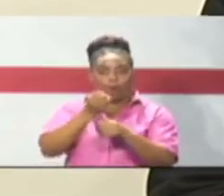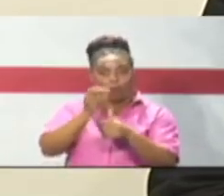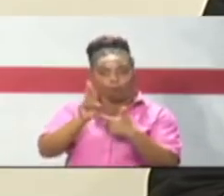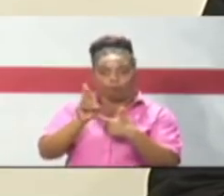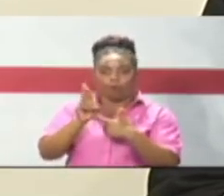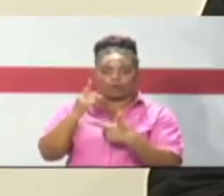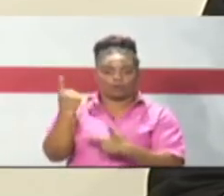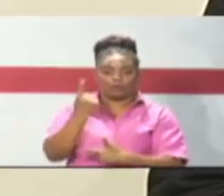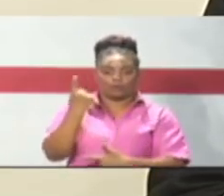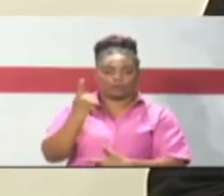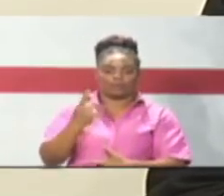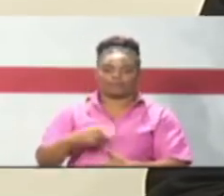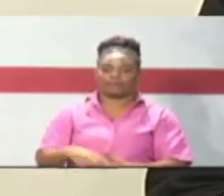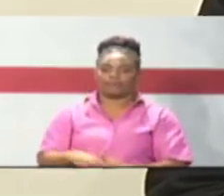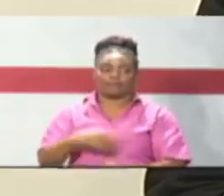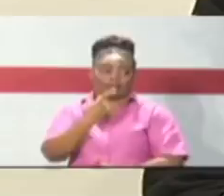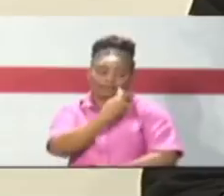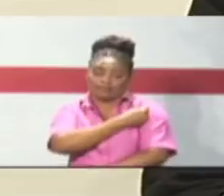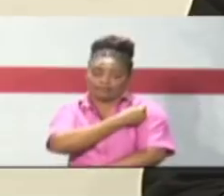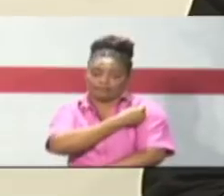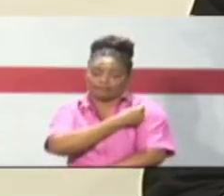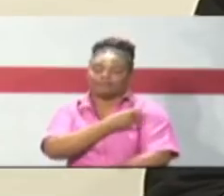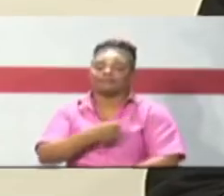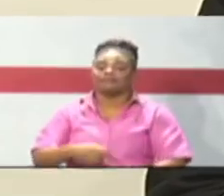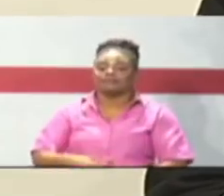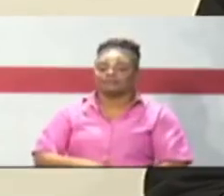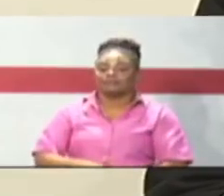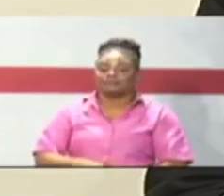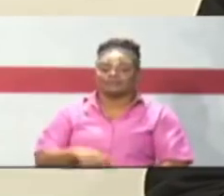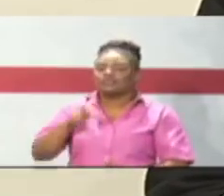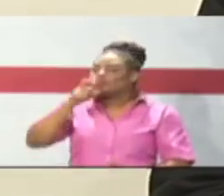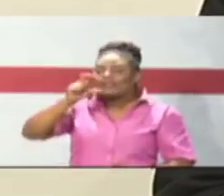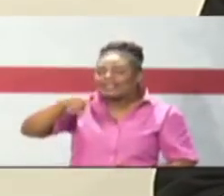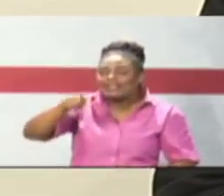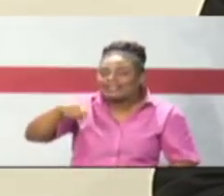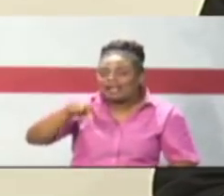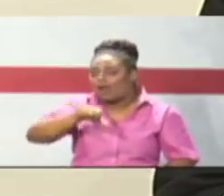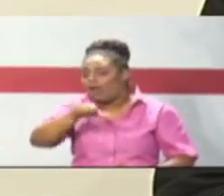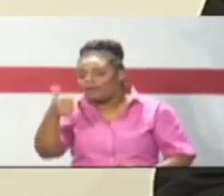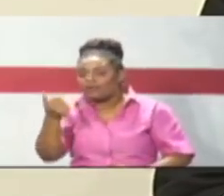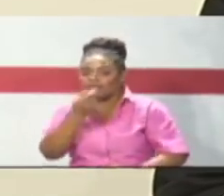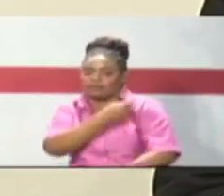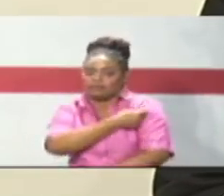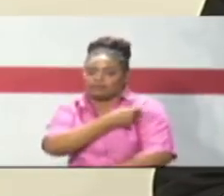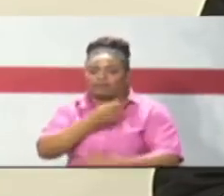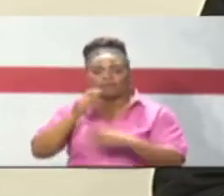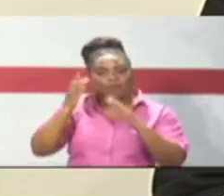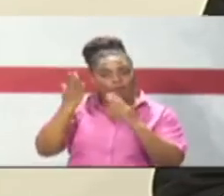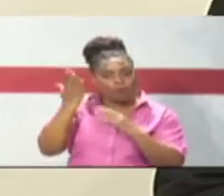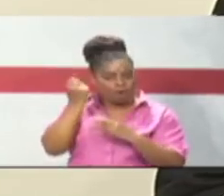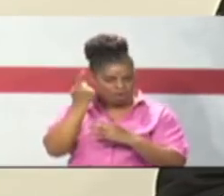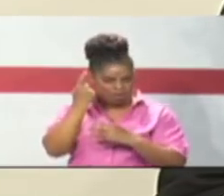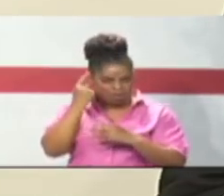be the yet incomplete sets of vaccines. So hopefully that clarifies.